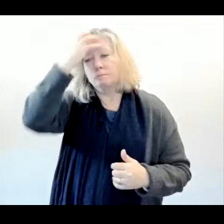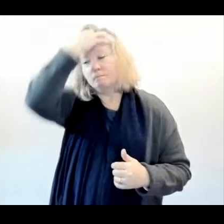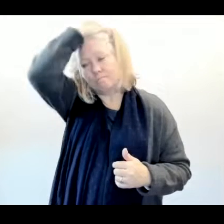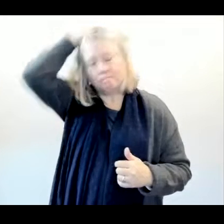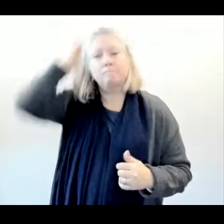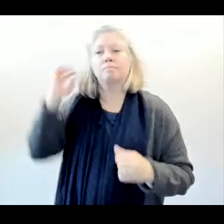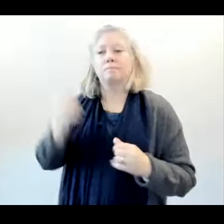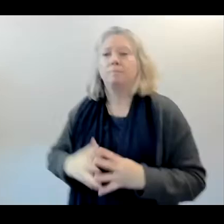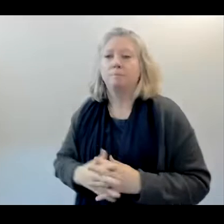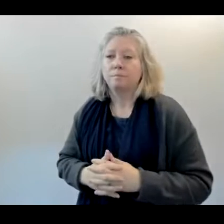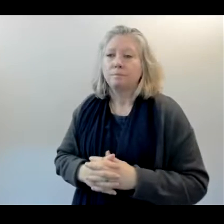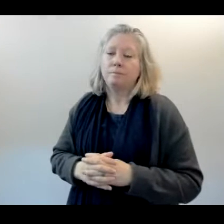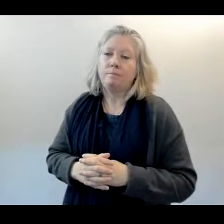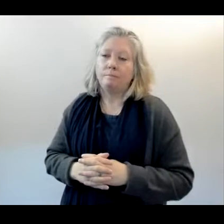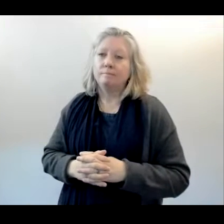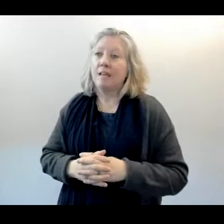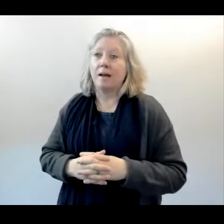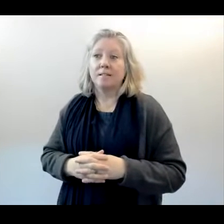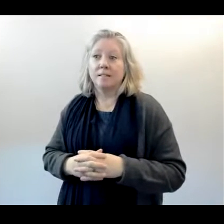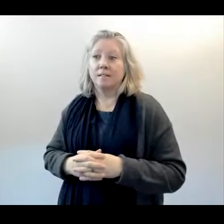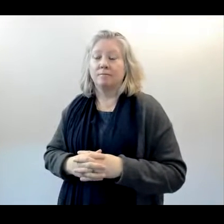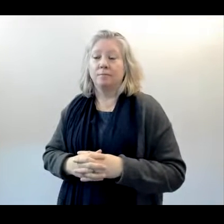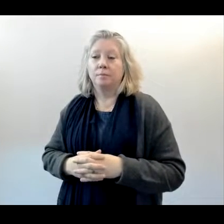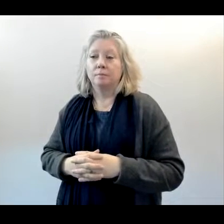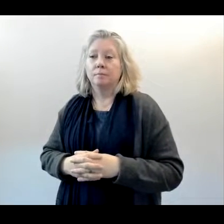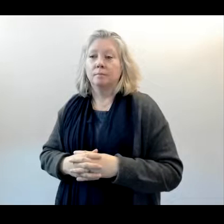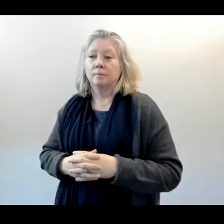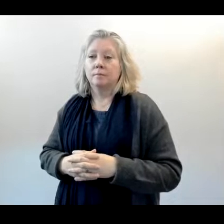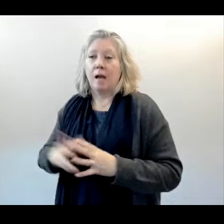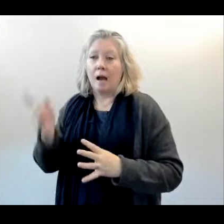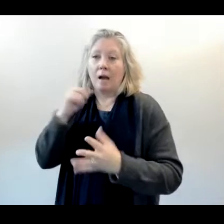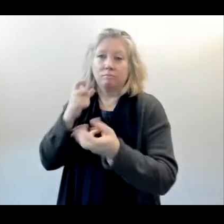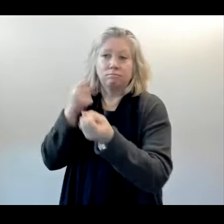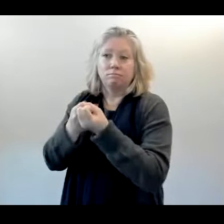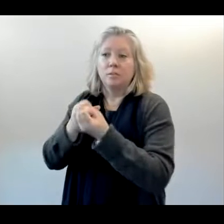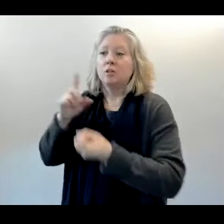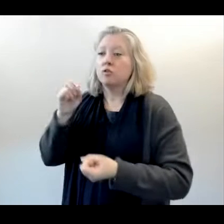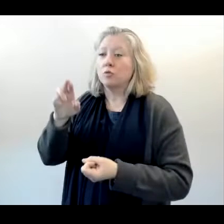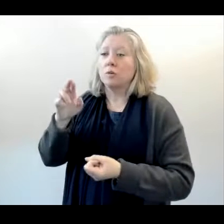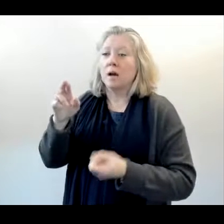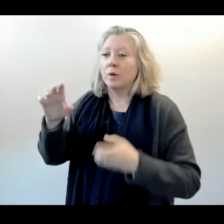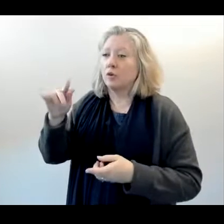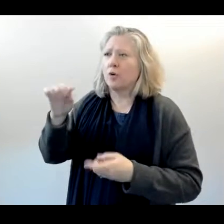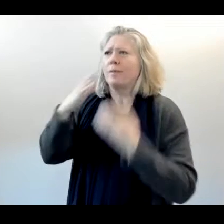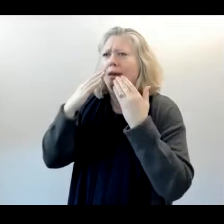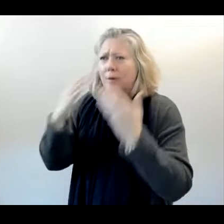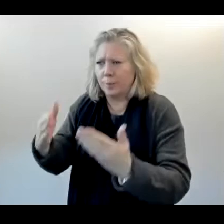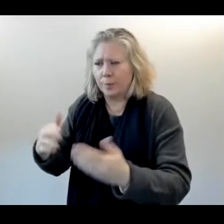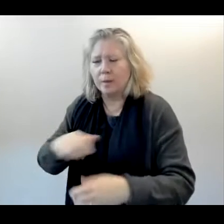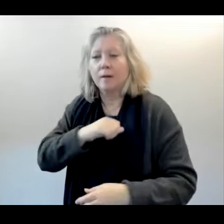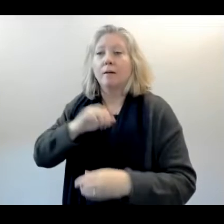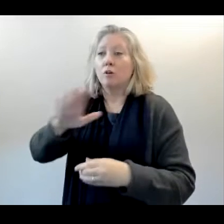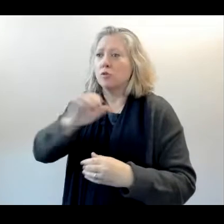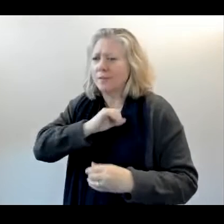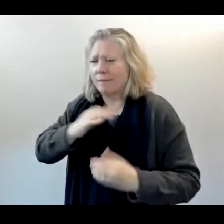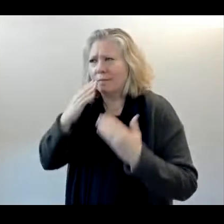Thank you, Councilman. Yeah, I would echo, for Director Carter, thank you. And the staff that worked with you. I know